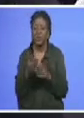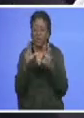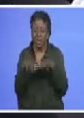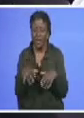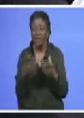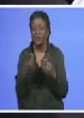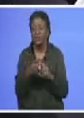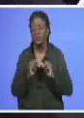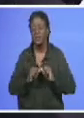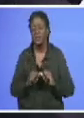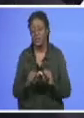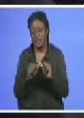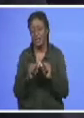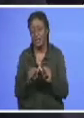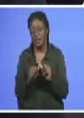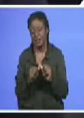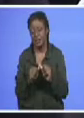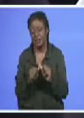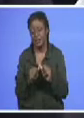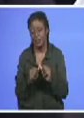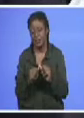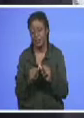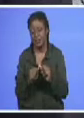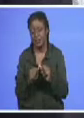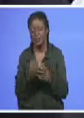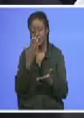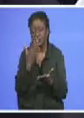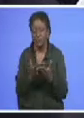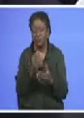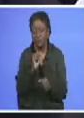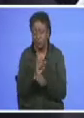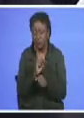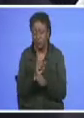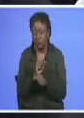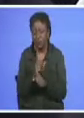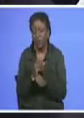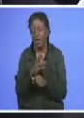maintain the efficiency and effectiveness